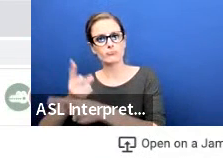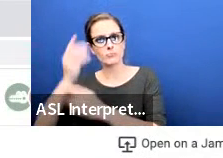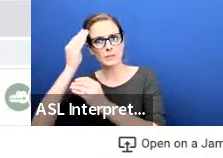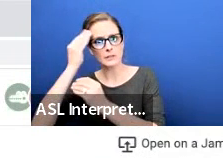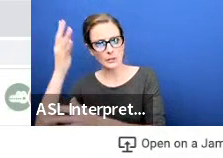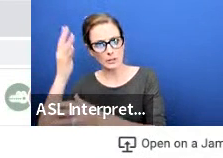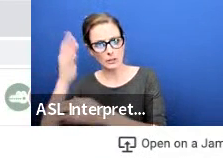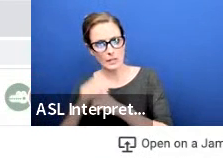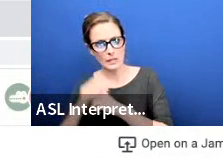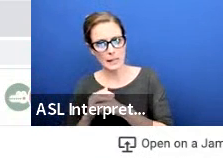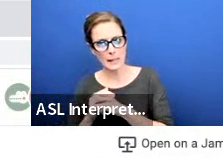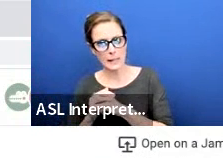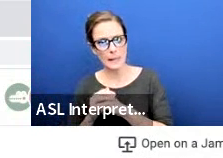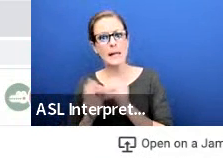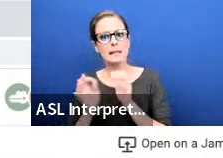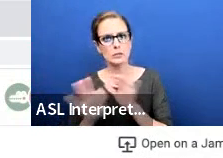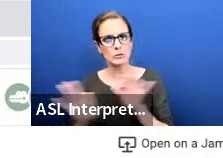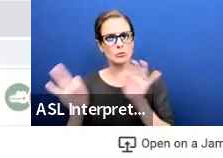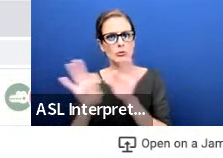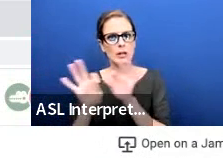misinformation. It's critical,